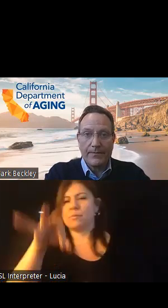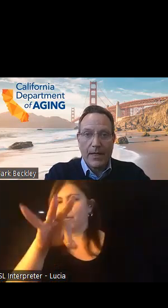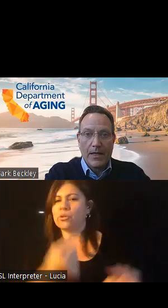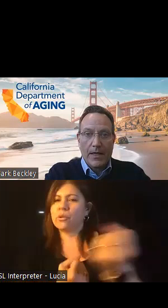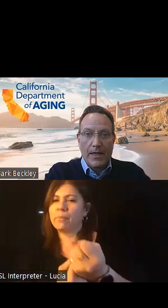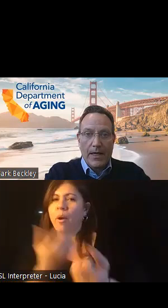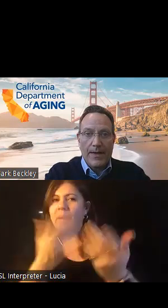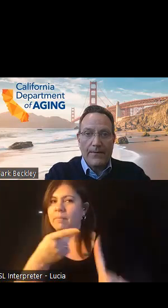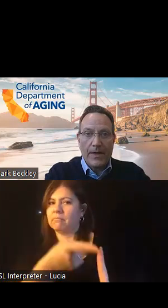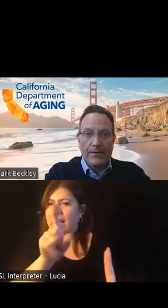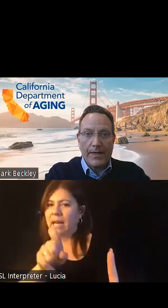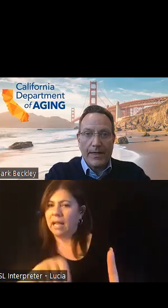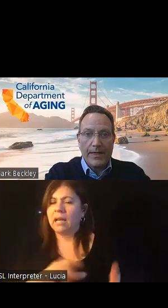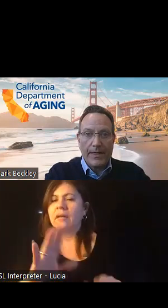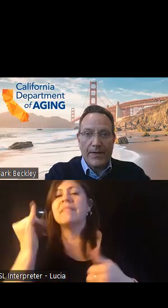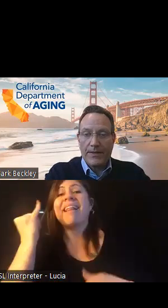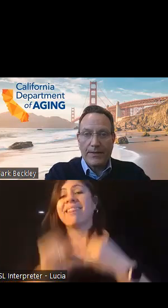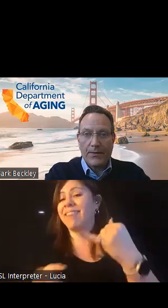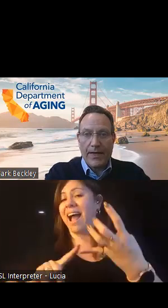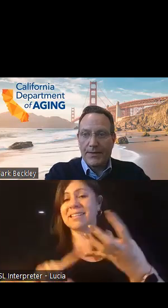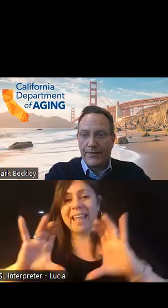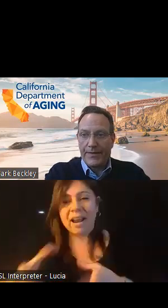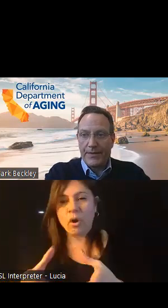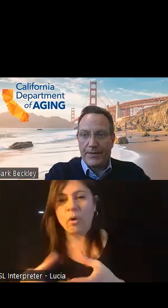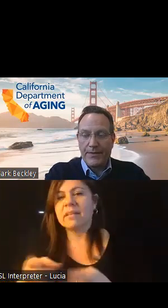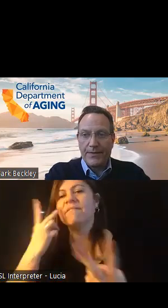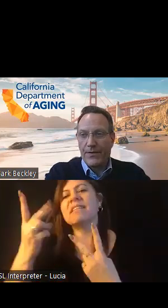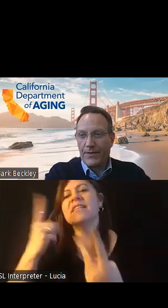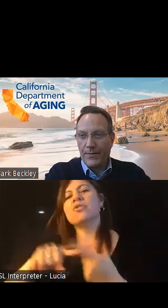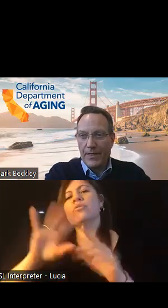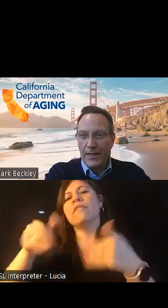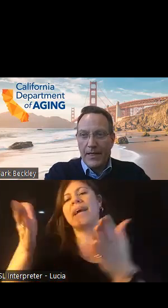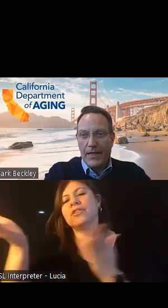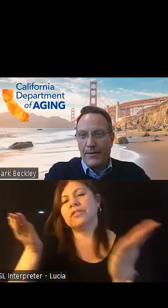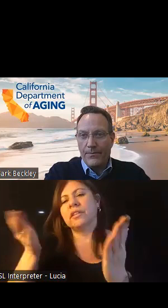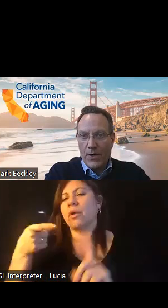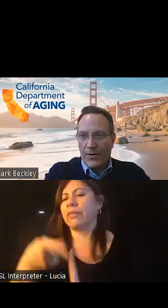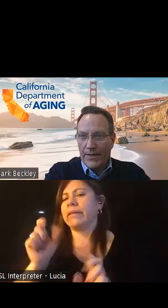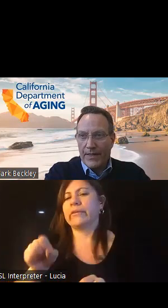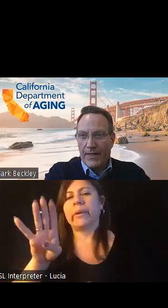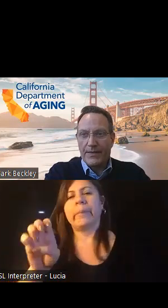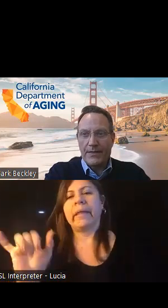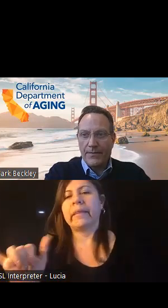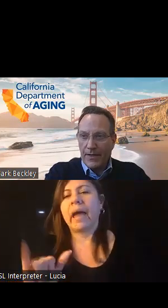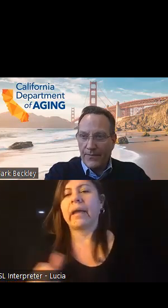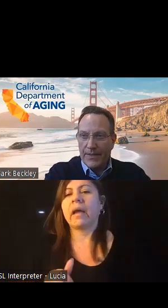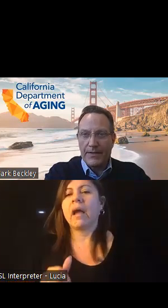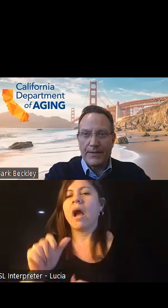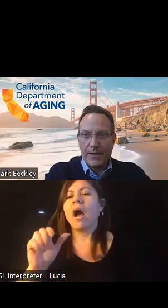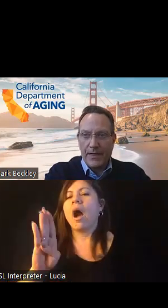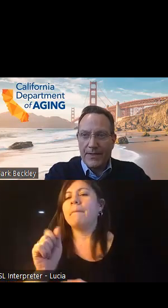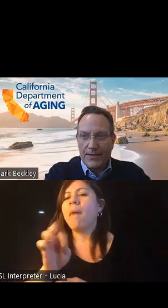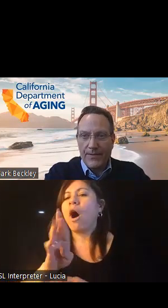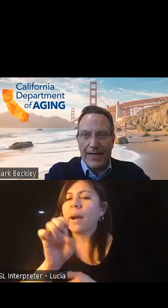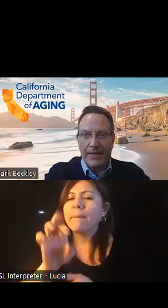need. And then finally, visits to provide services. So this could be barber visits, beauty